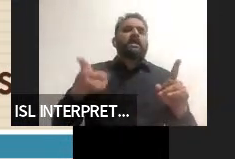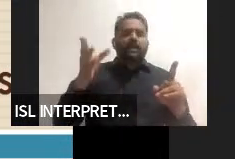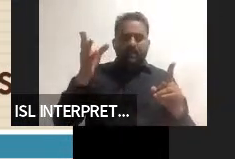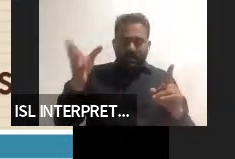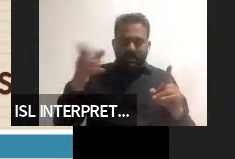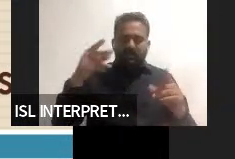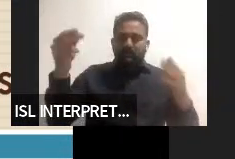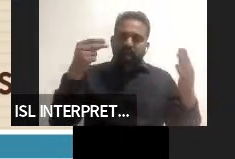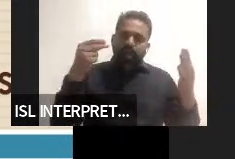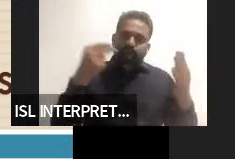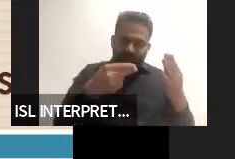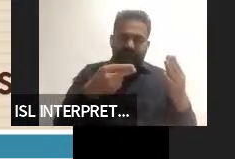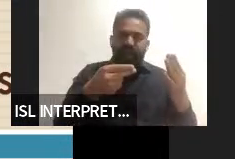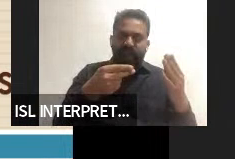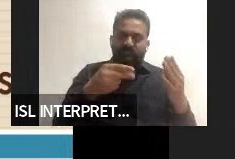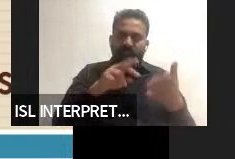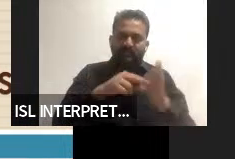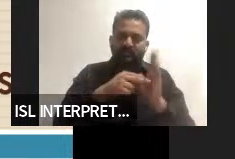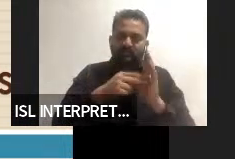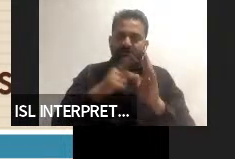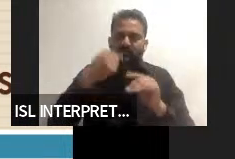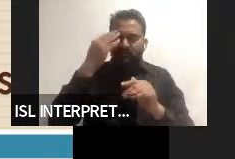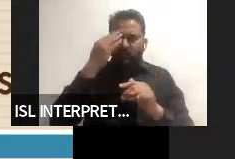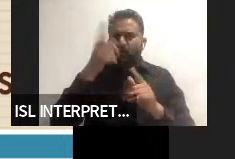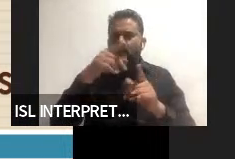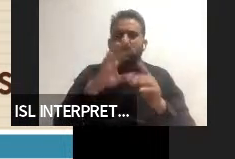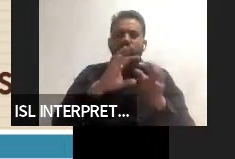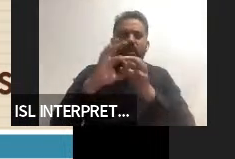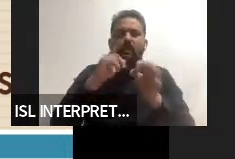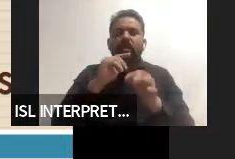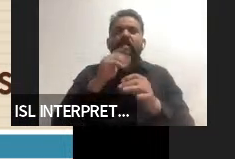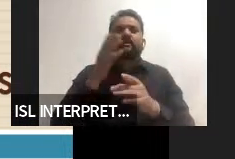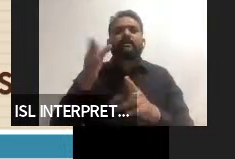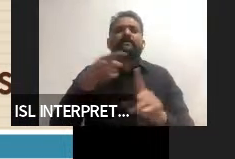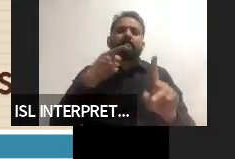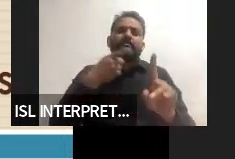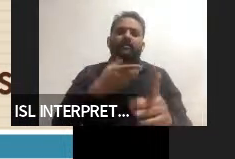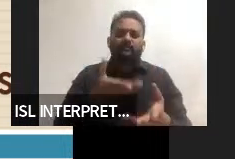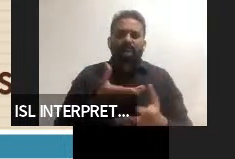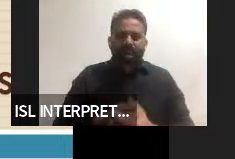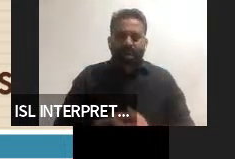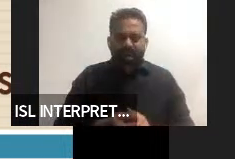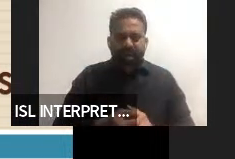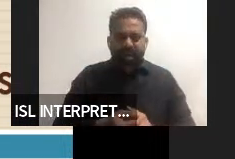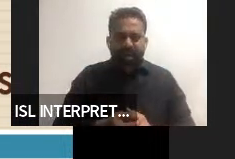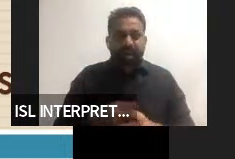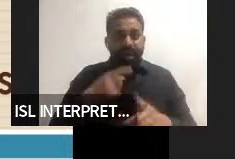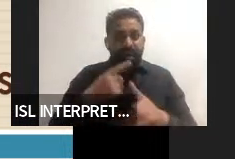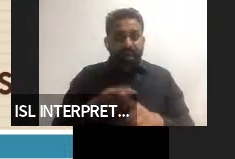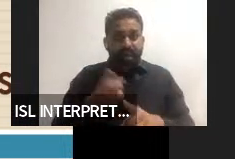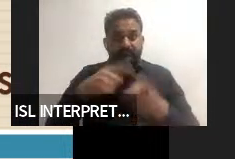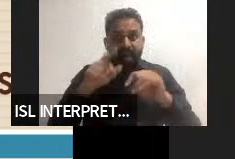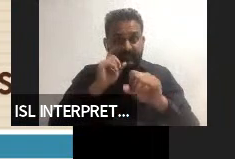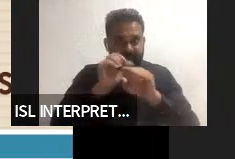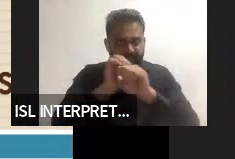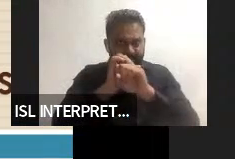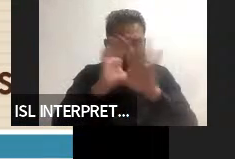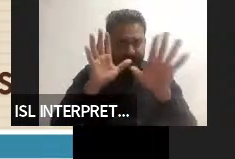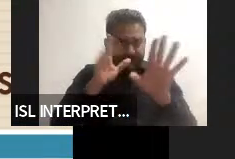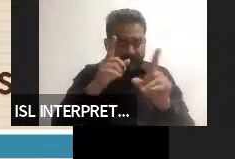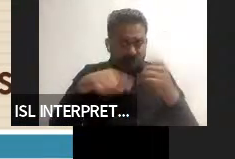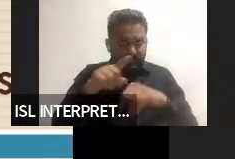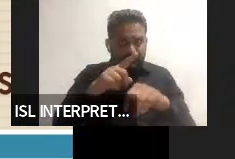so everybody will know what you are referring to. This is the point. As much as you can be clear and easy